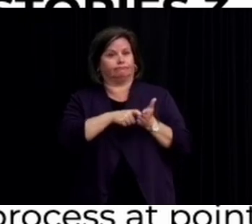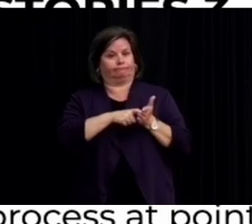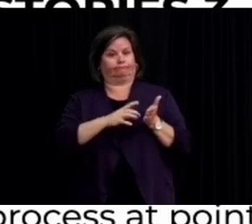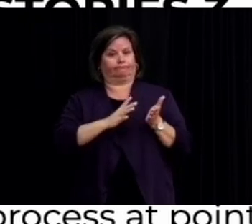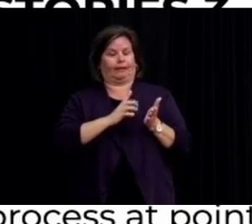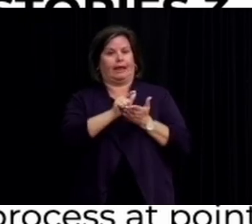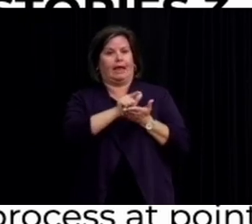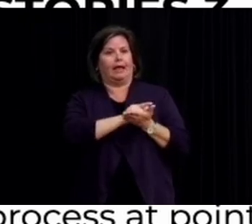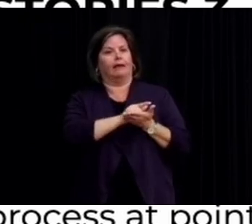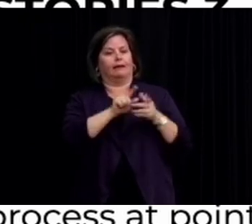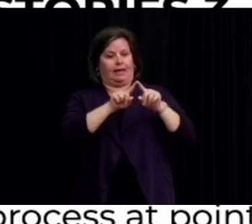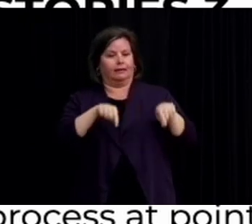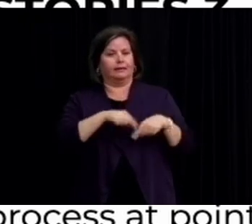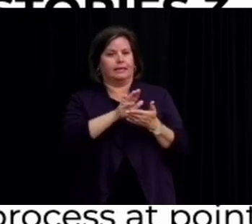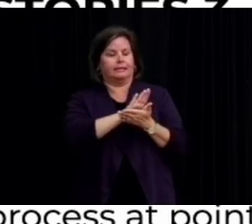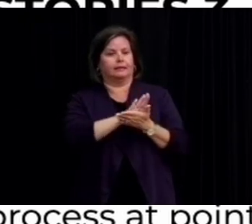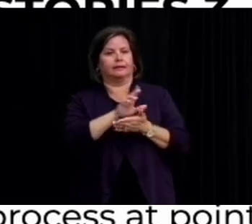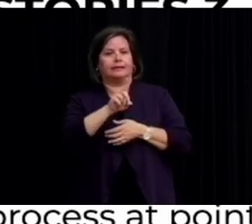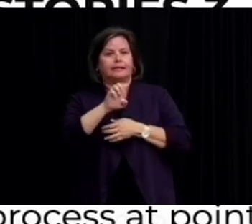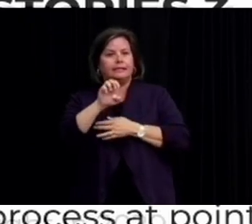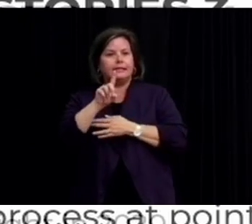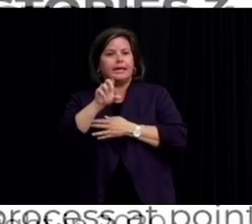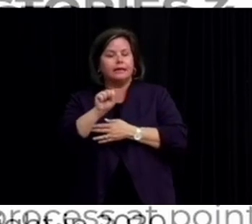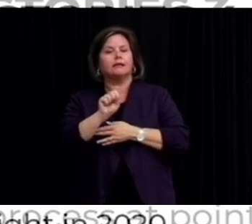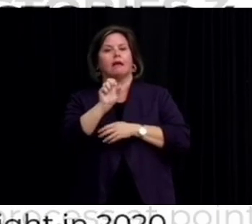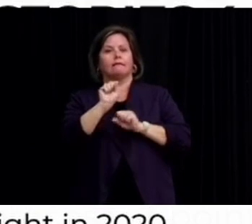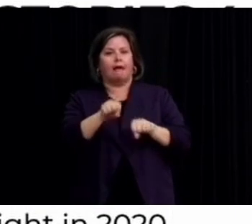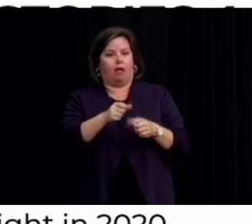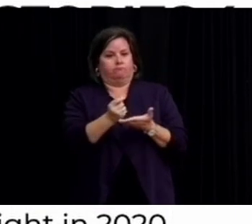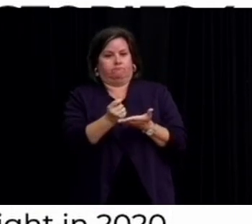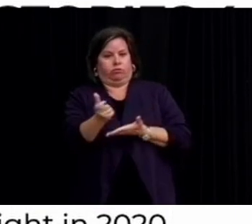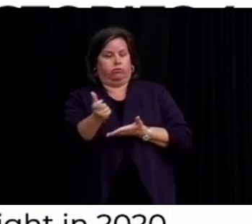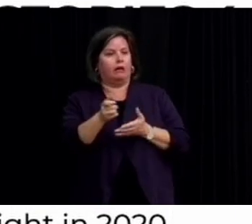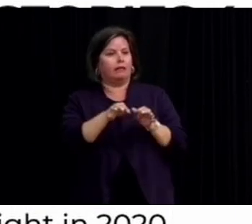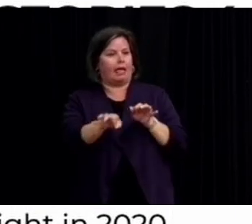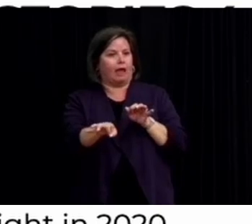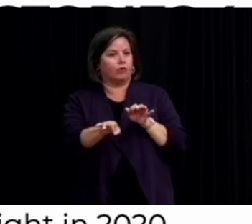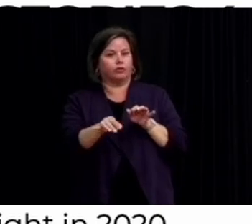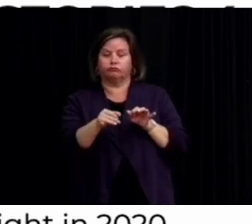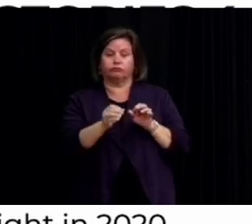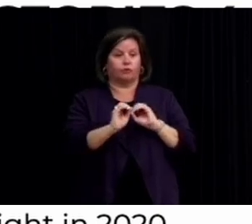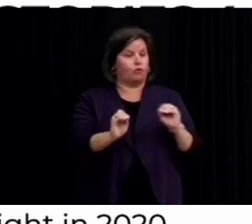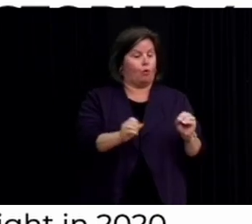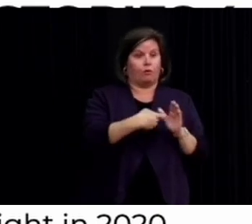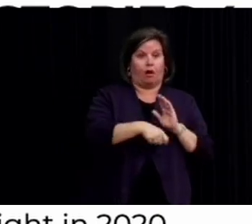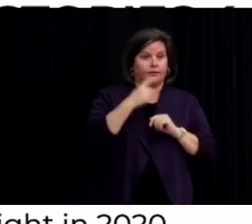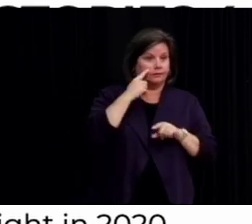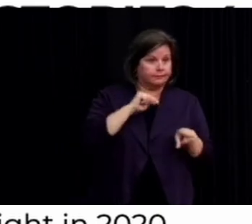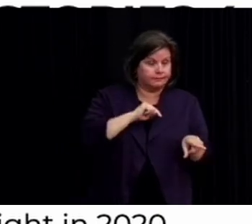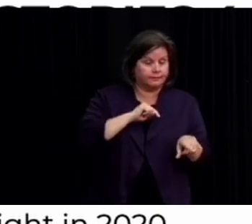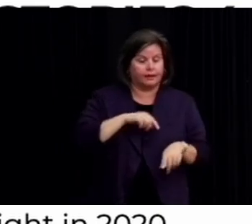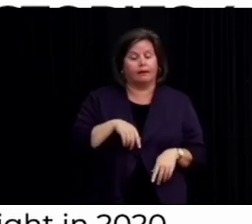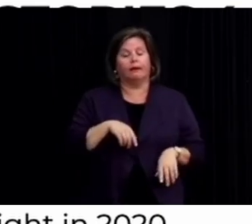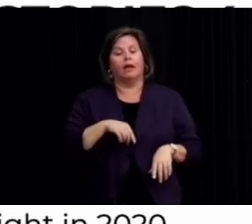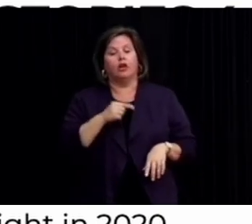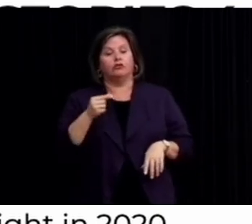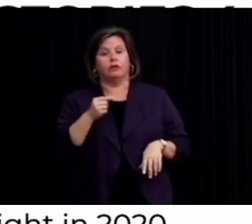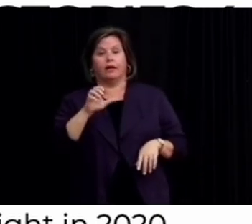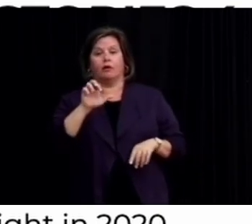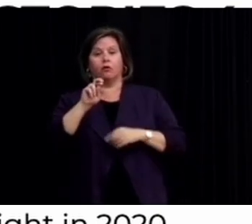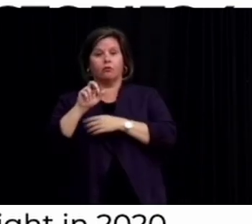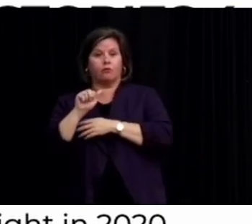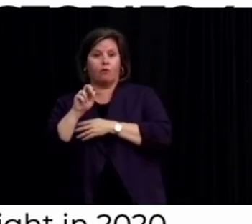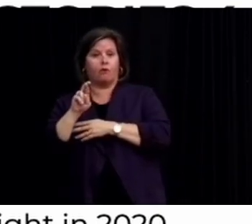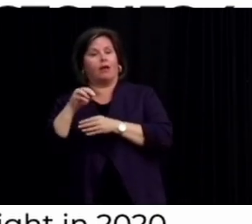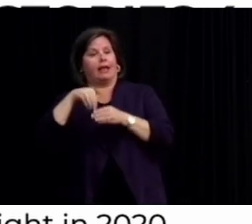that language struck at no cost to the consumer. GCAR is a local association in the DC area that